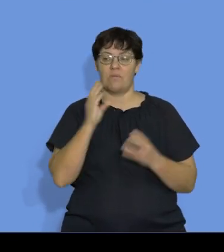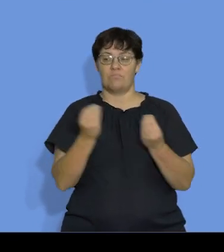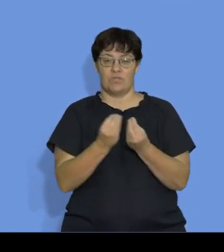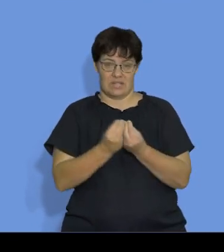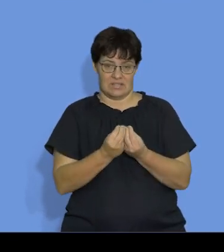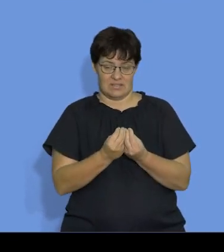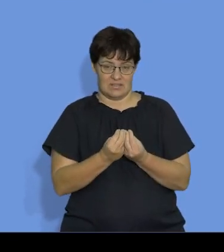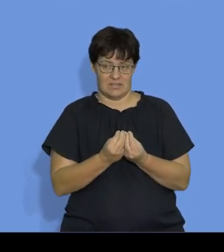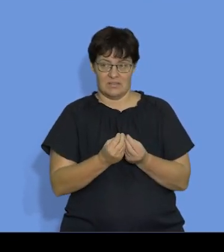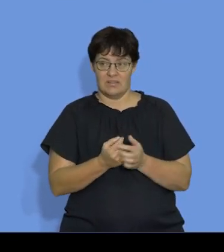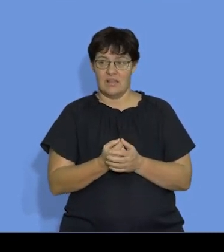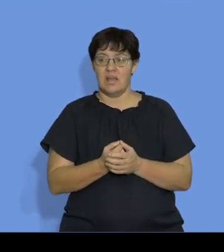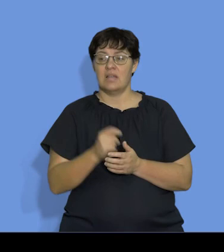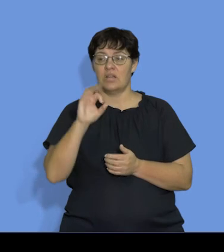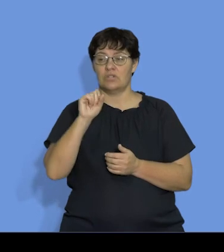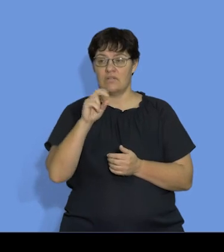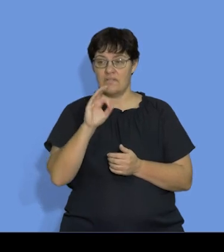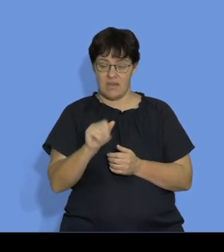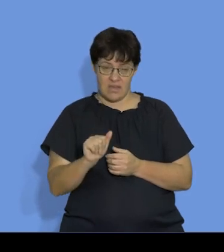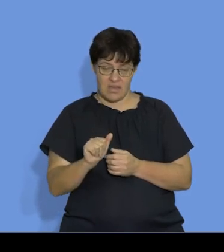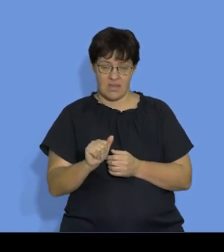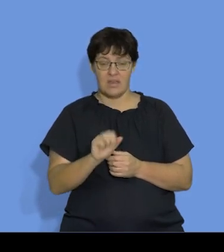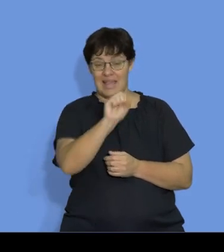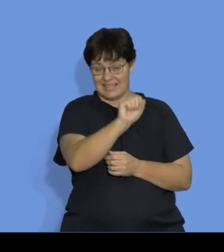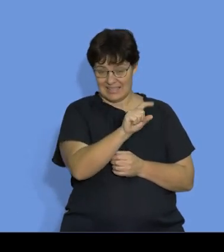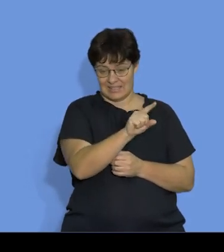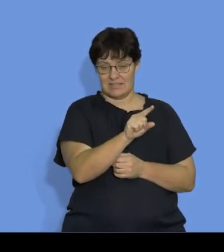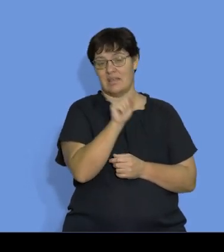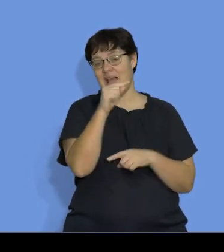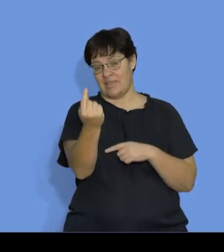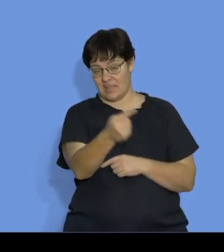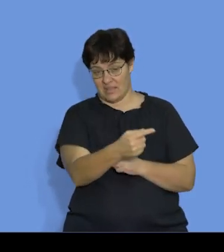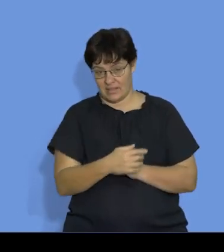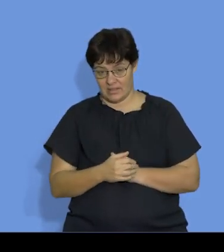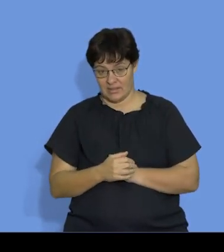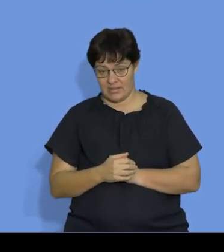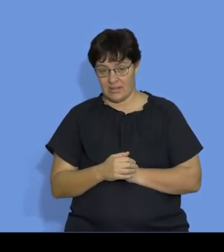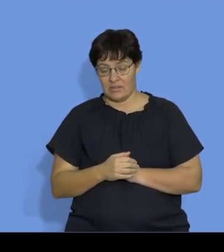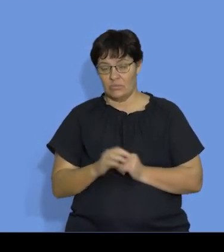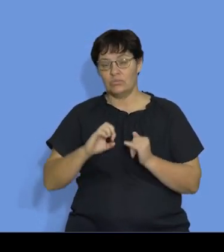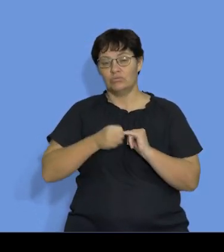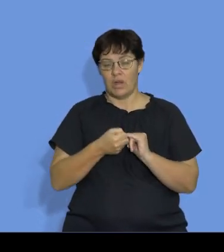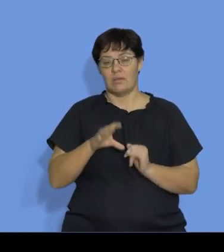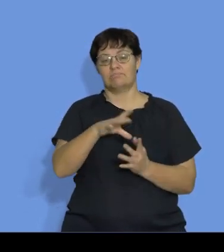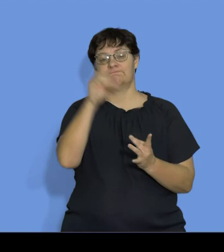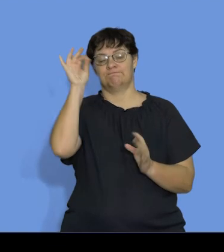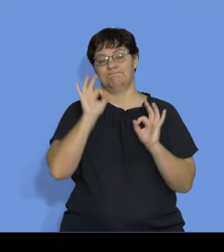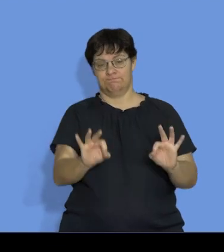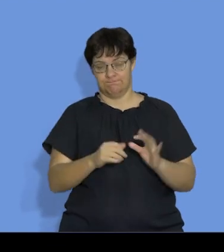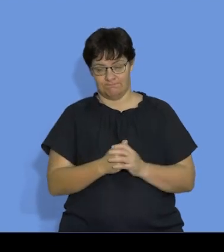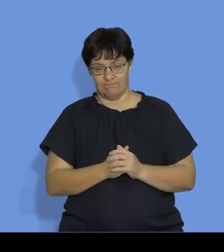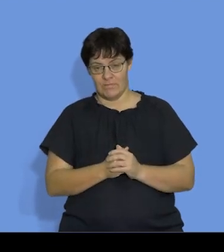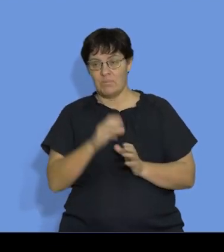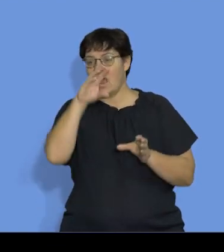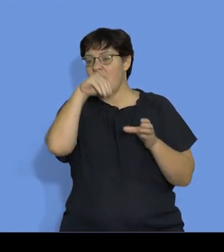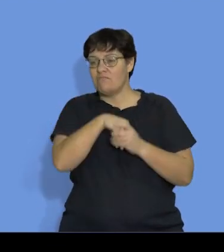And sulfur is one of them. So if we go in this reaction, we try and choose the correct one. It should involve sulfur